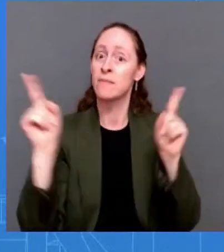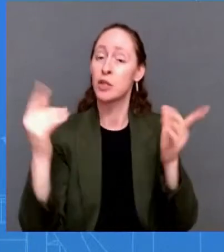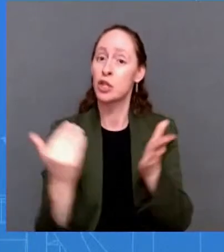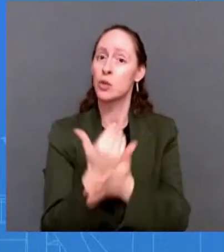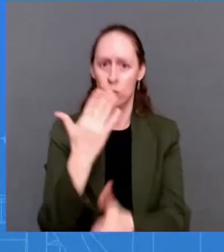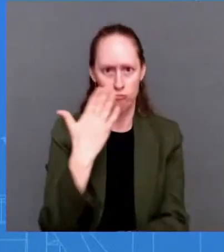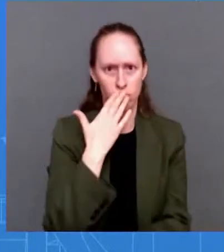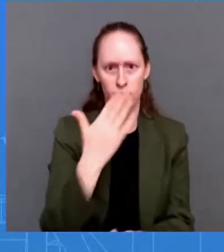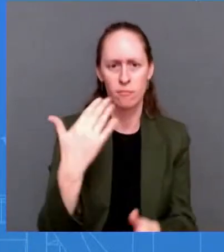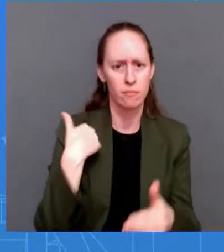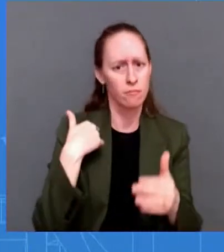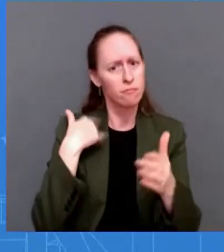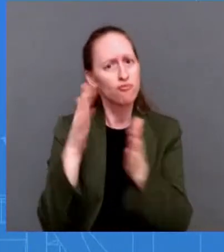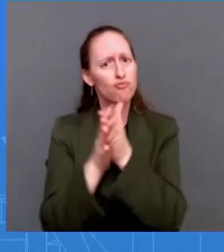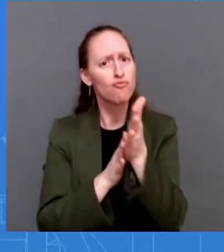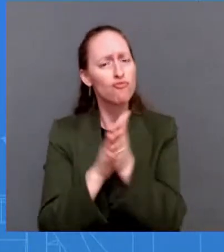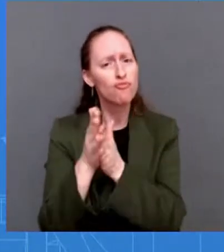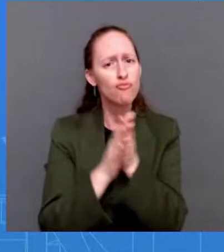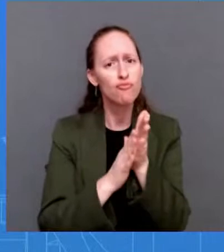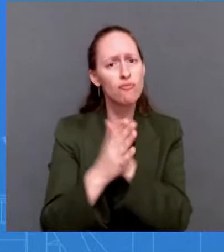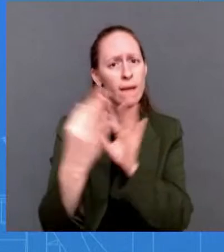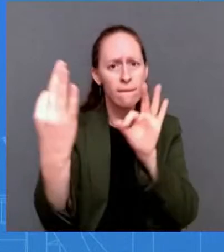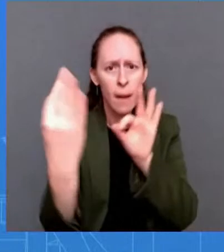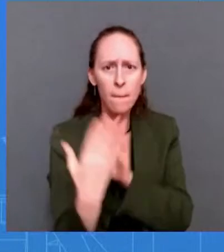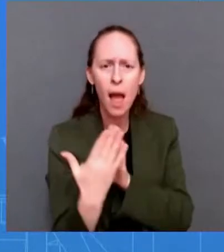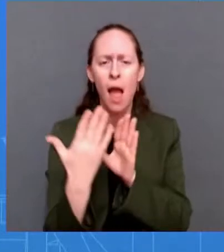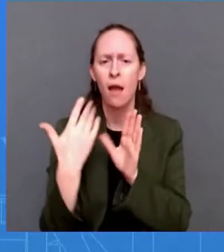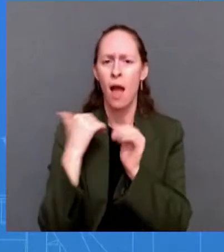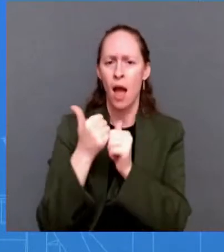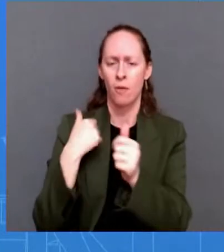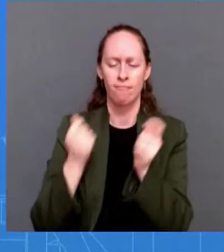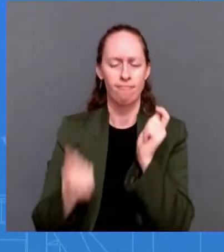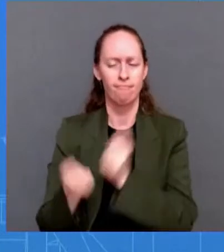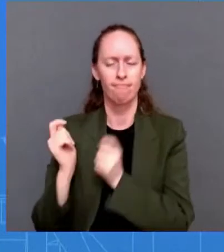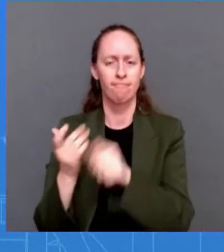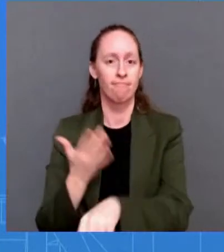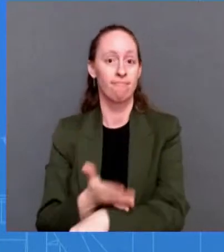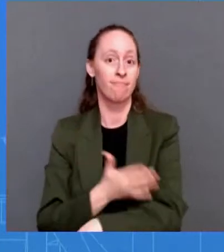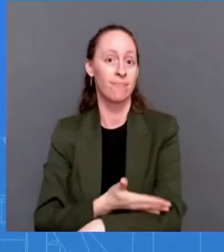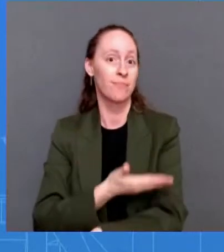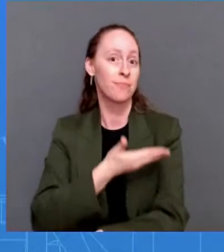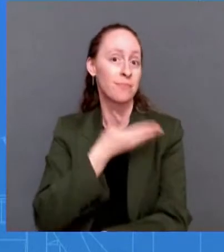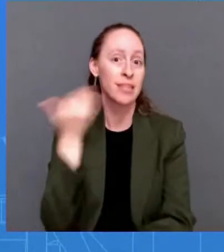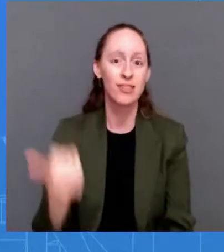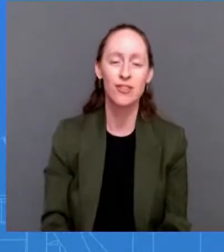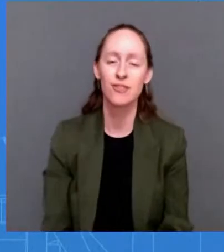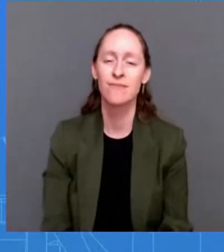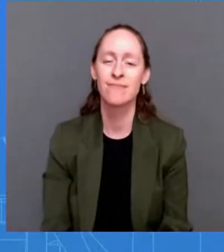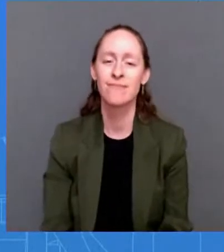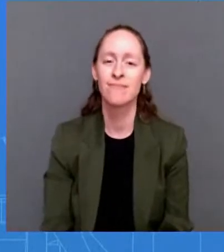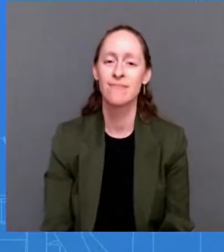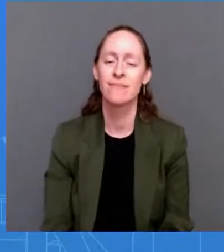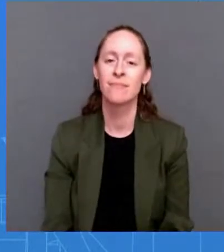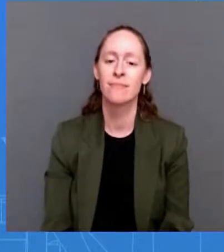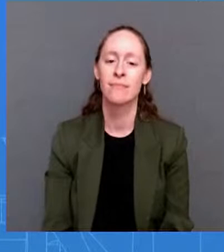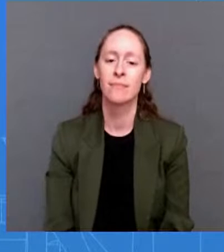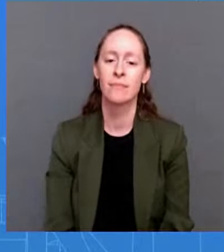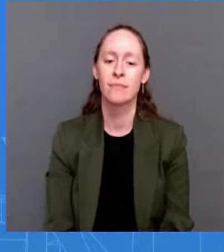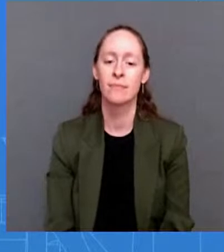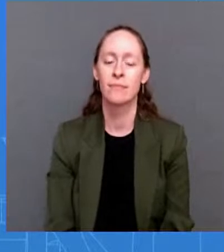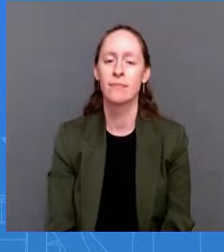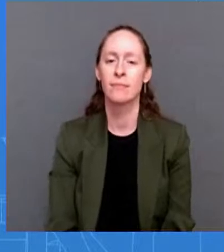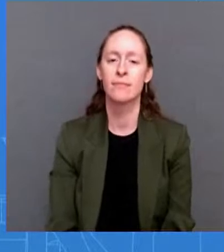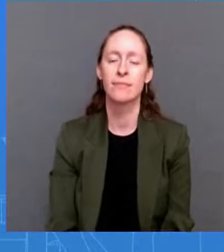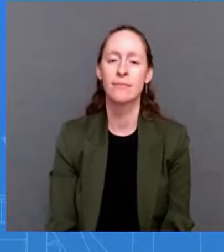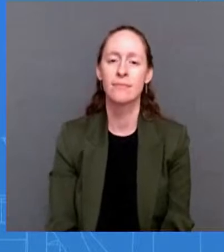future events. Go back to Kevin for next question. All right, let's go to Julie